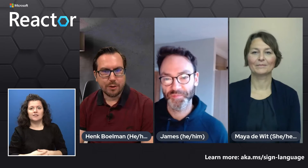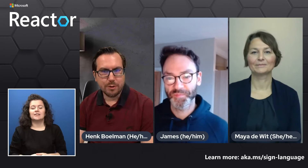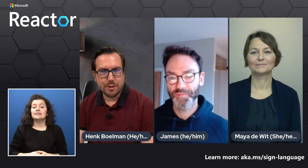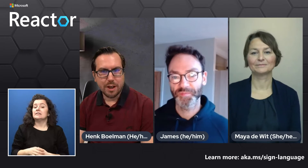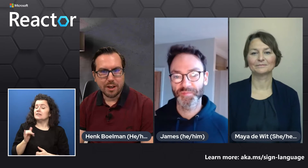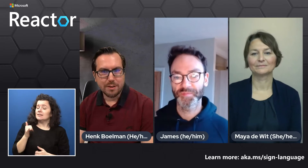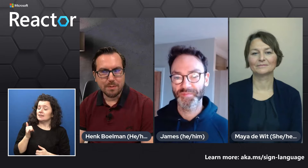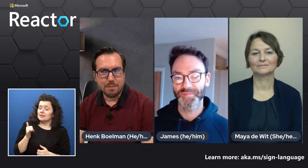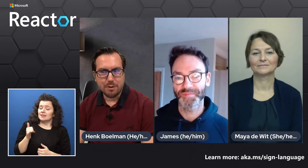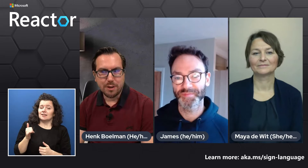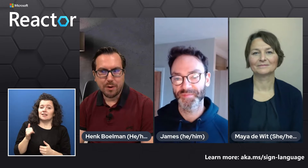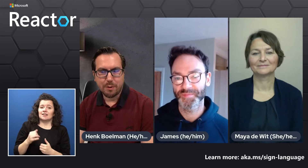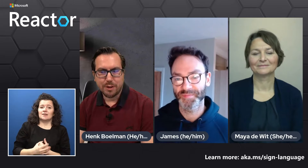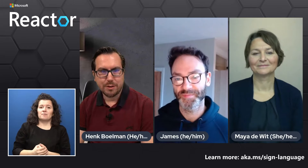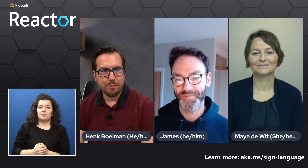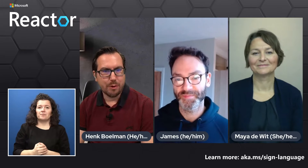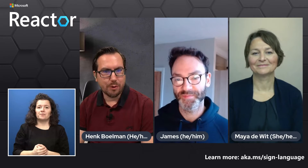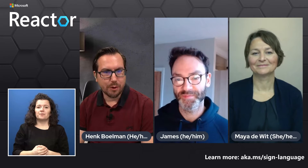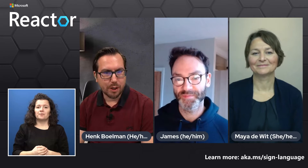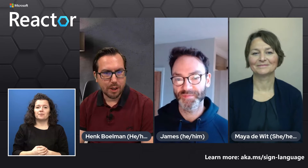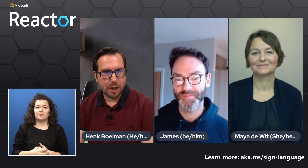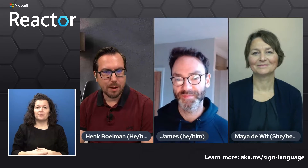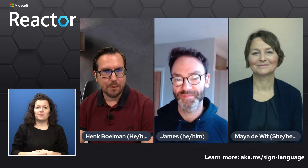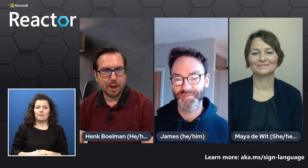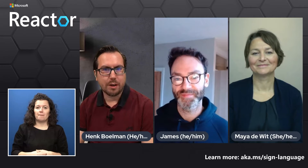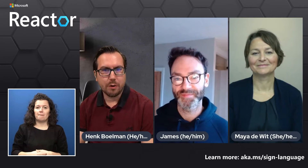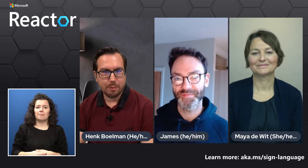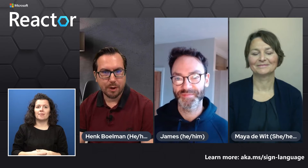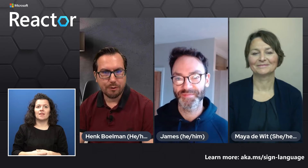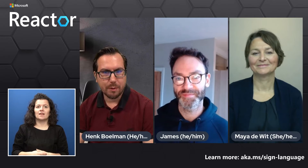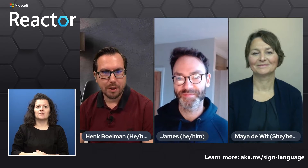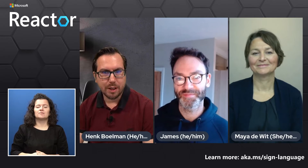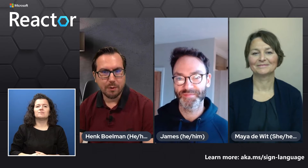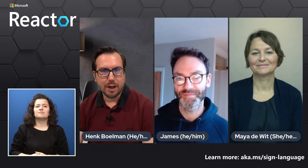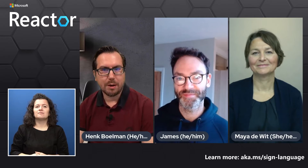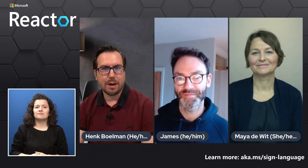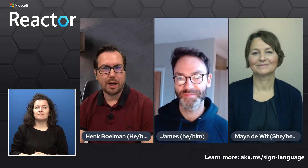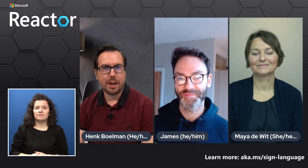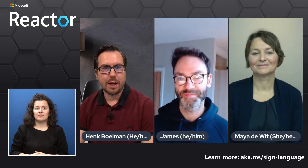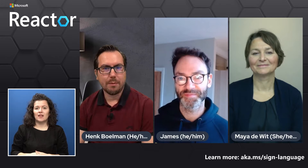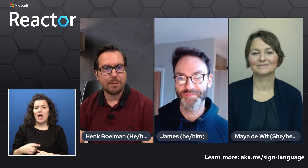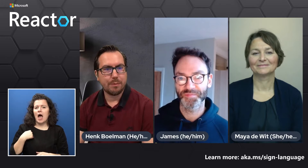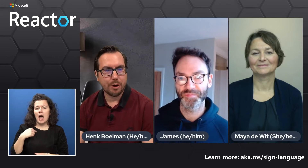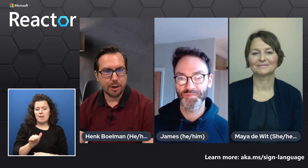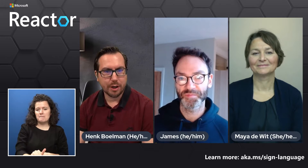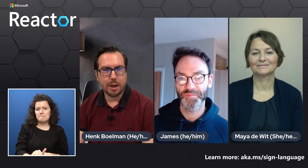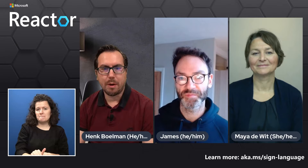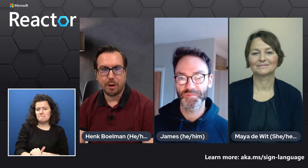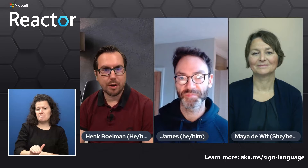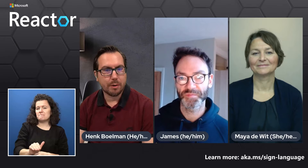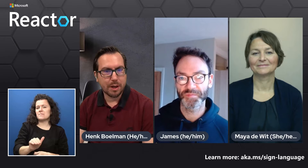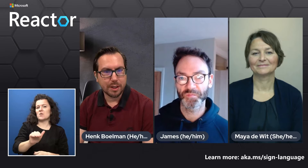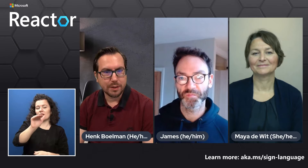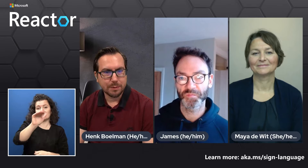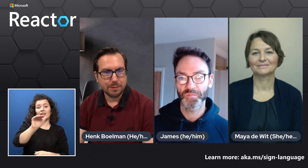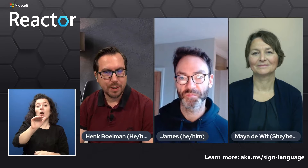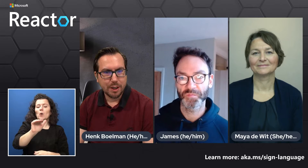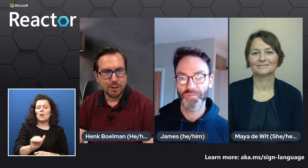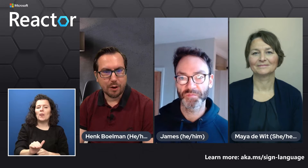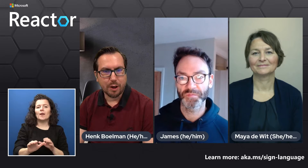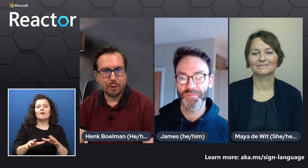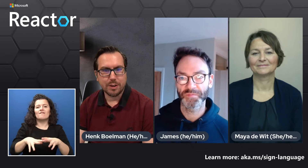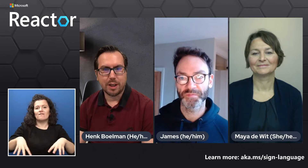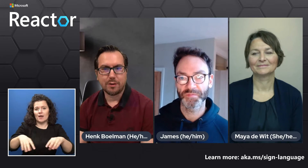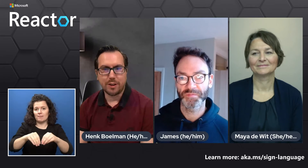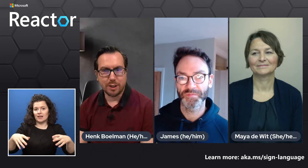So it all started mostly when I was small. I grew up in a family where my brother and my mother are blind.